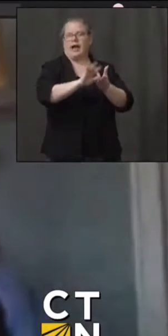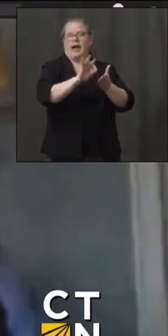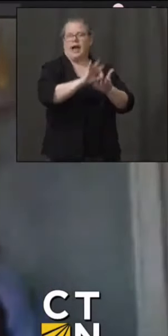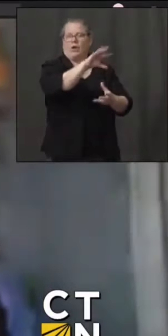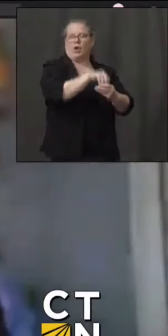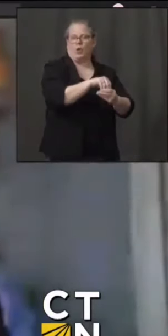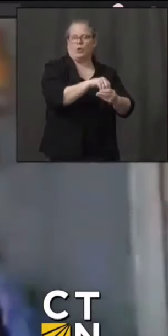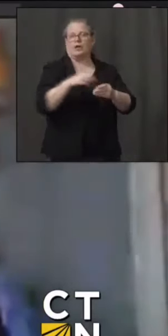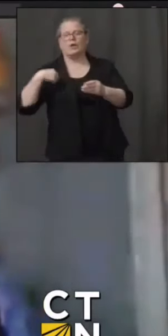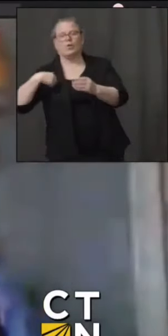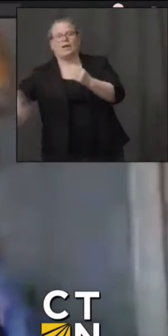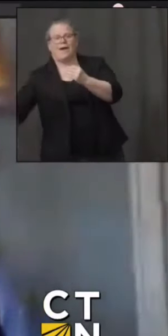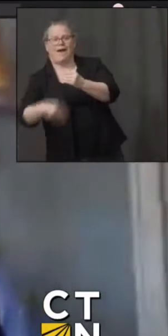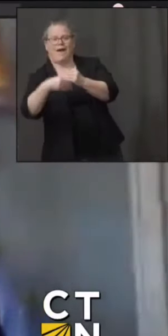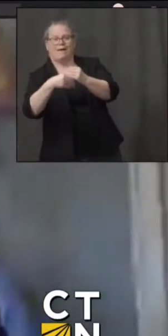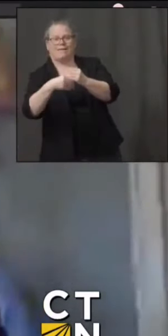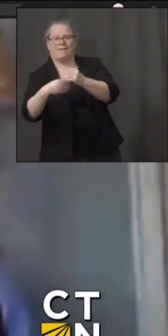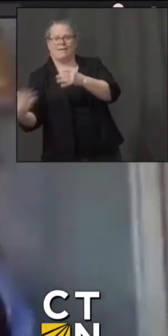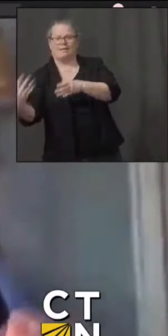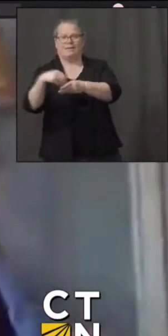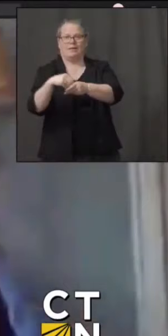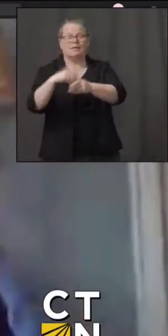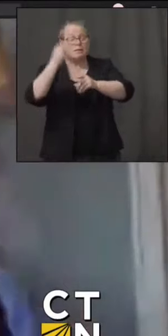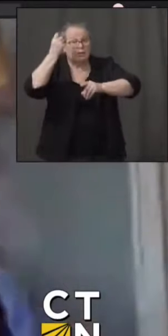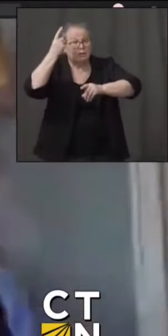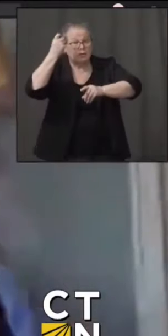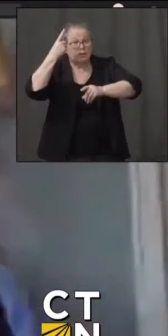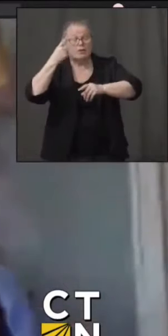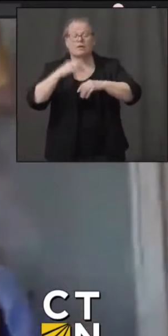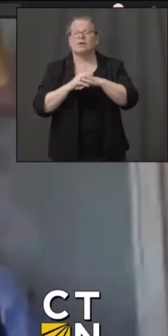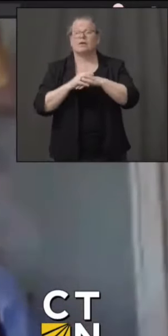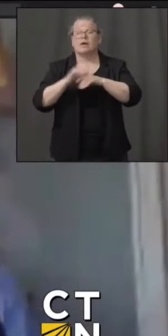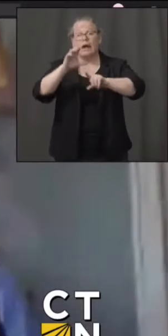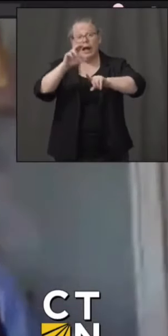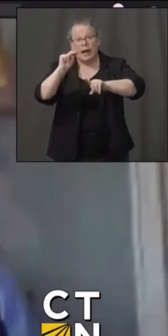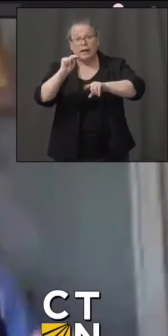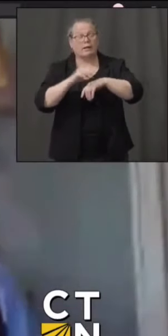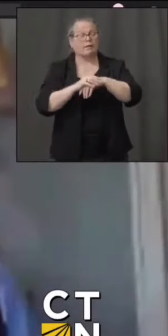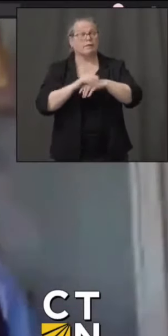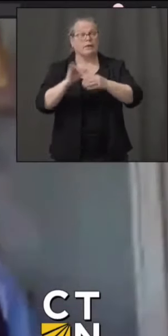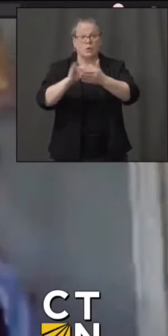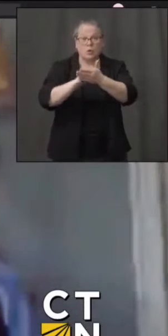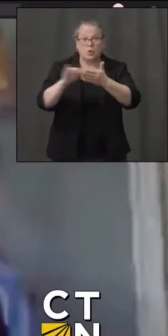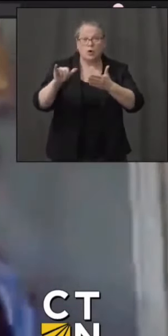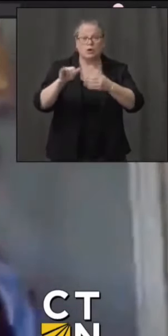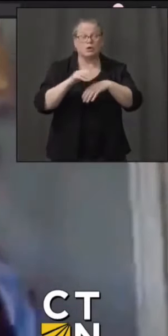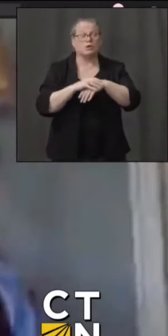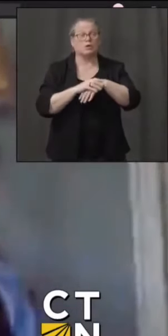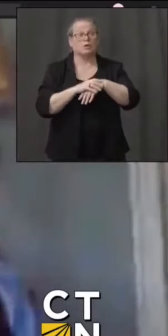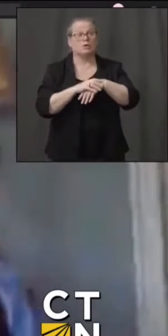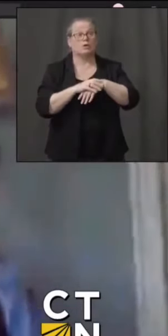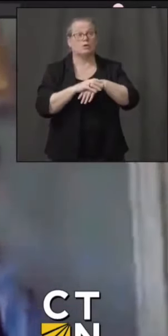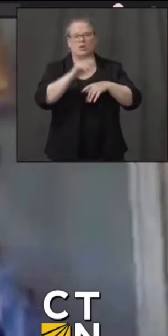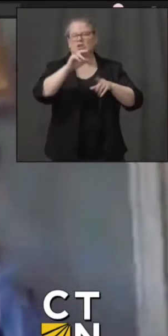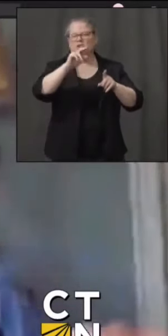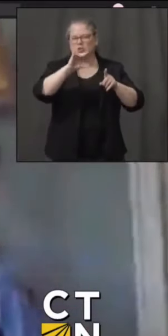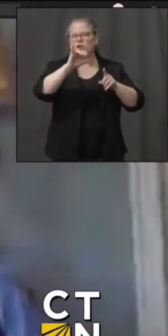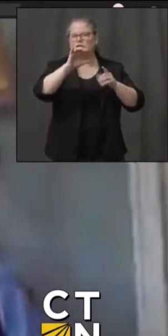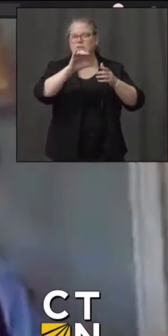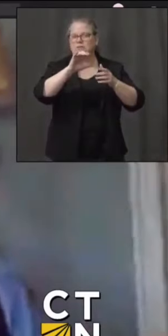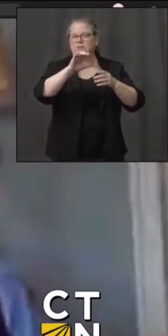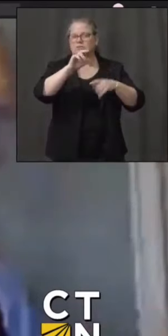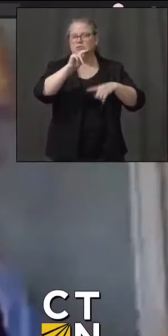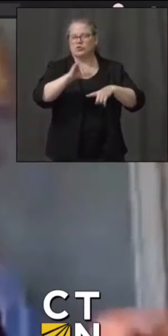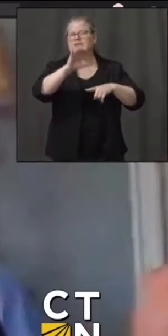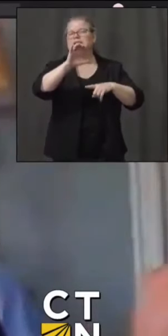I don't want anyone to misunderstand. Connecticut, New York, greater New York City metro area, parts of